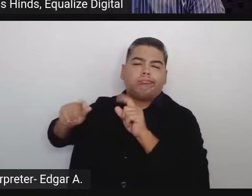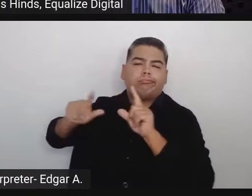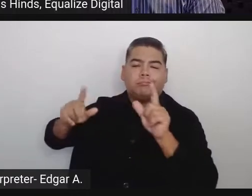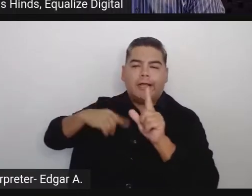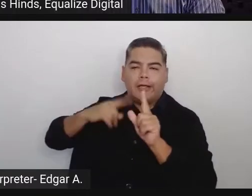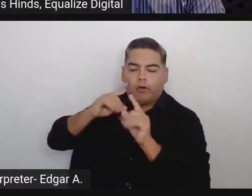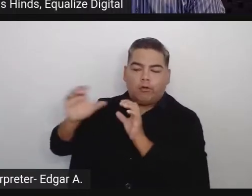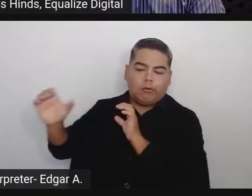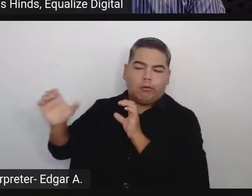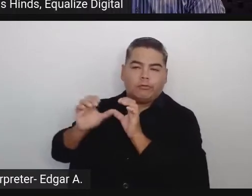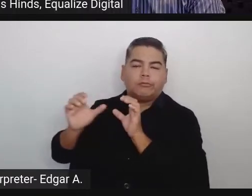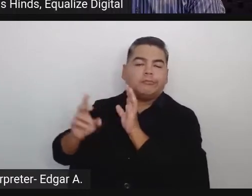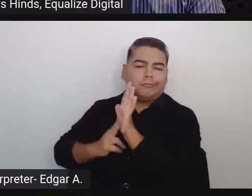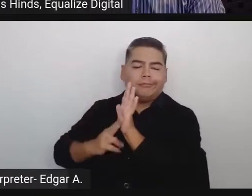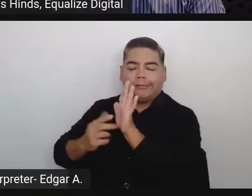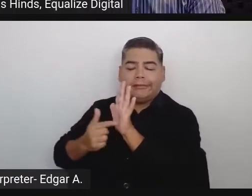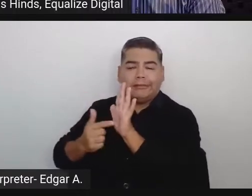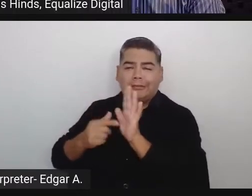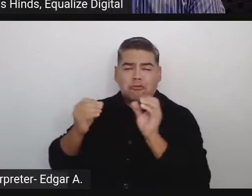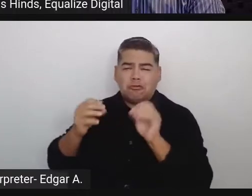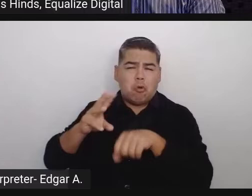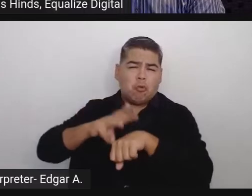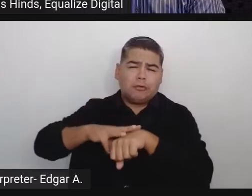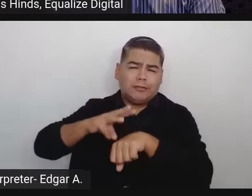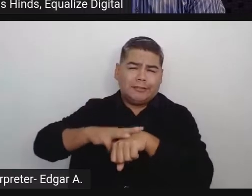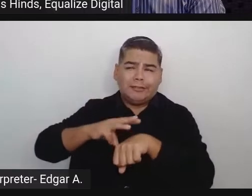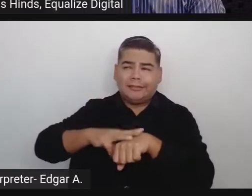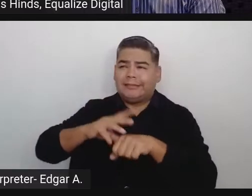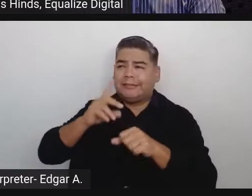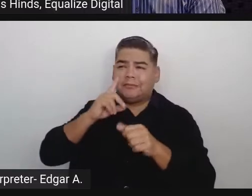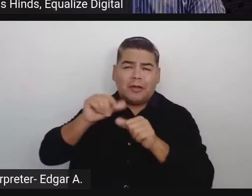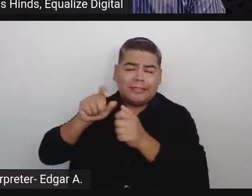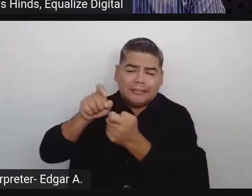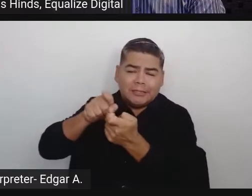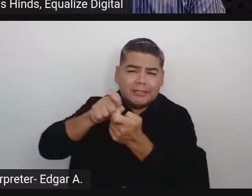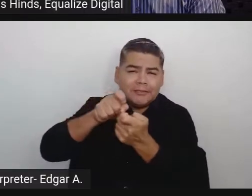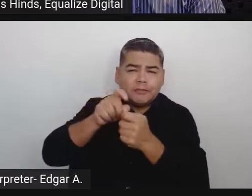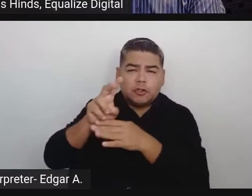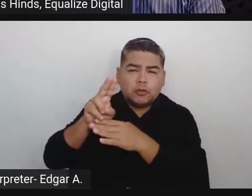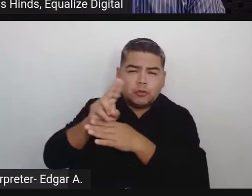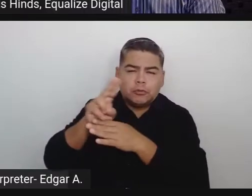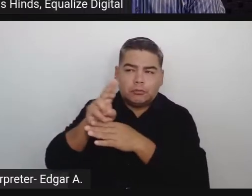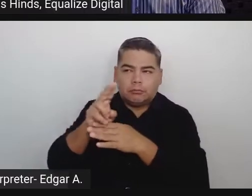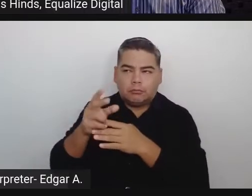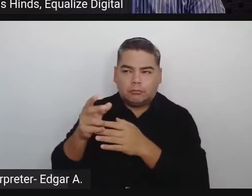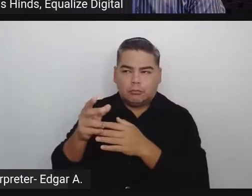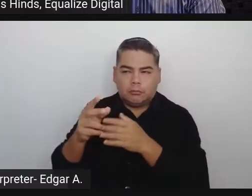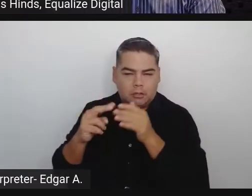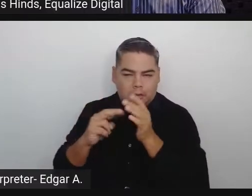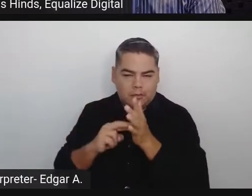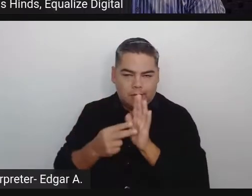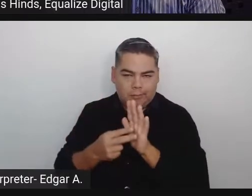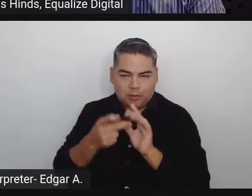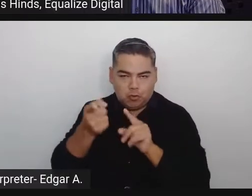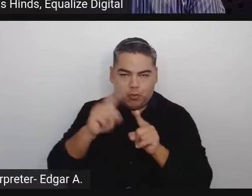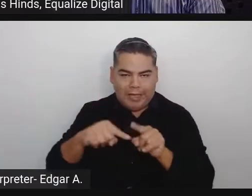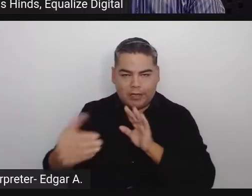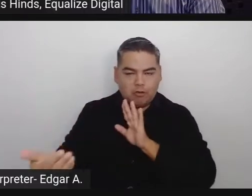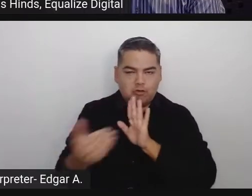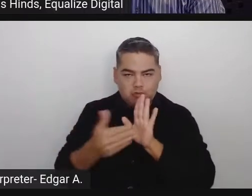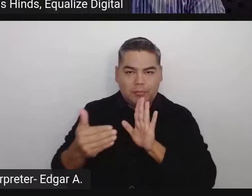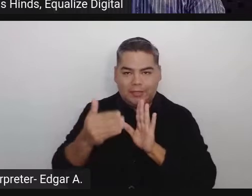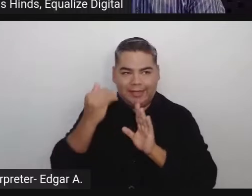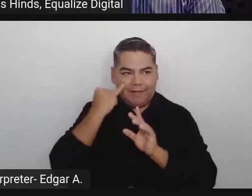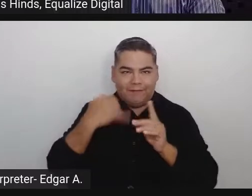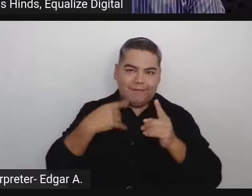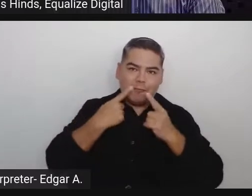like, there's no warranty for any, you know, specific use. Like, basically, like, you can't sue me for not